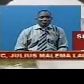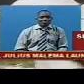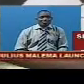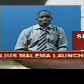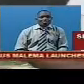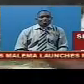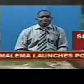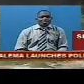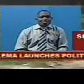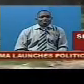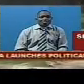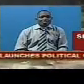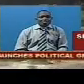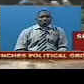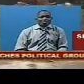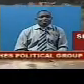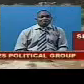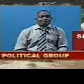with the responsibility of not seeing?